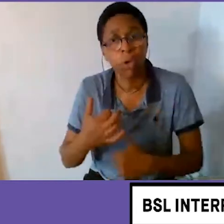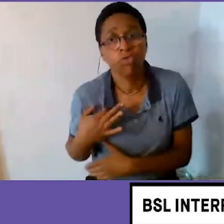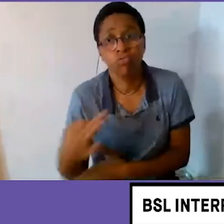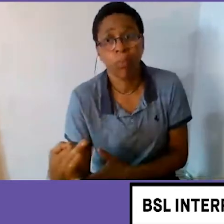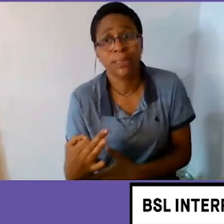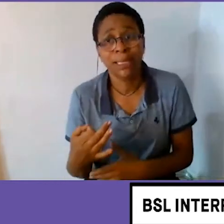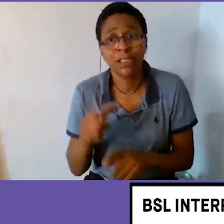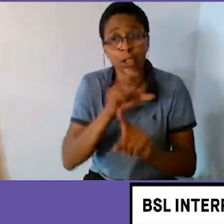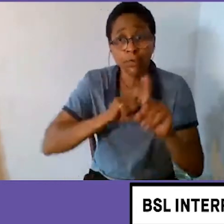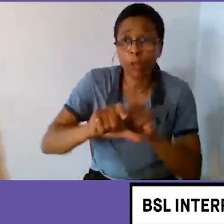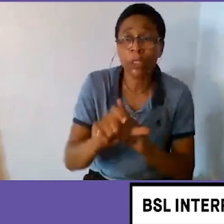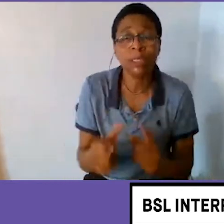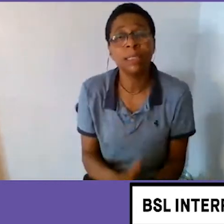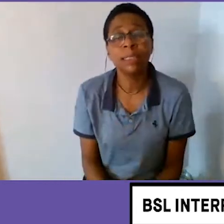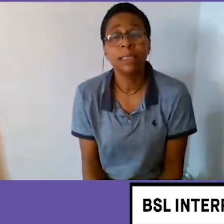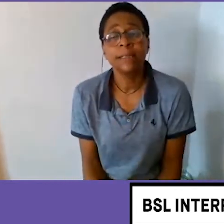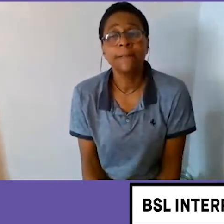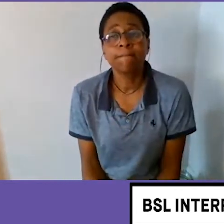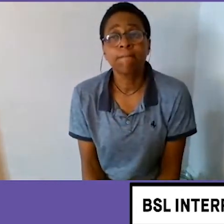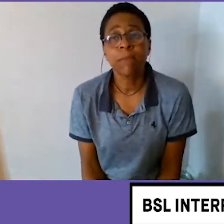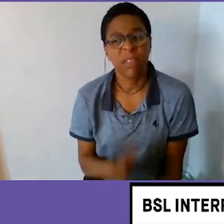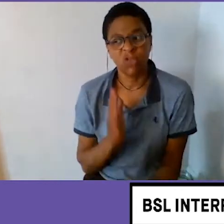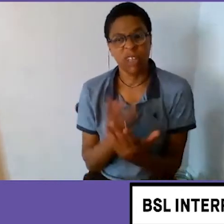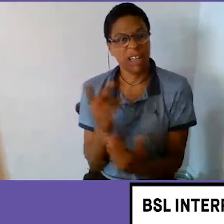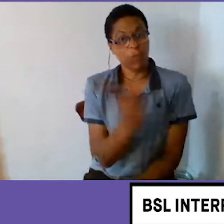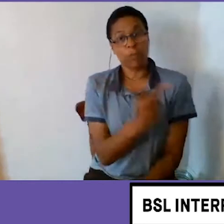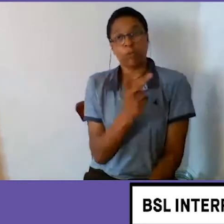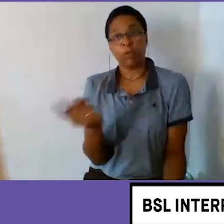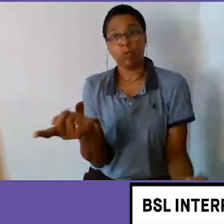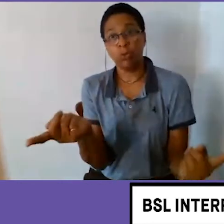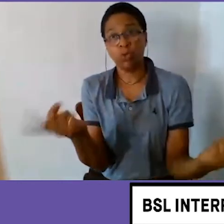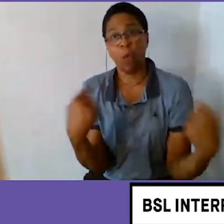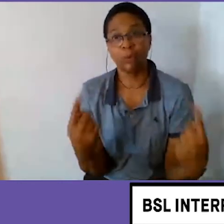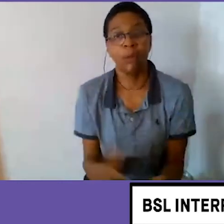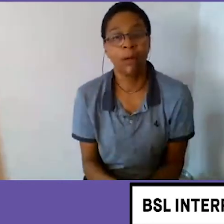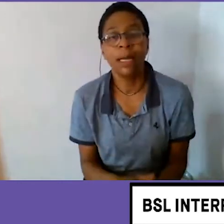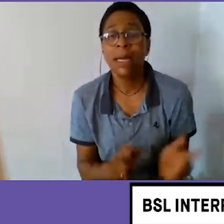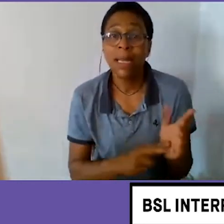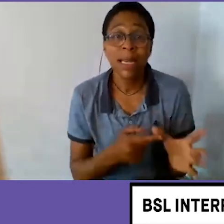really well? That's for both of you. Naomi?